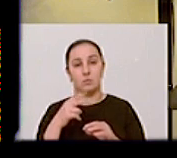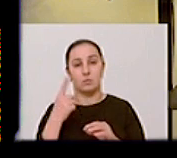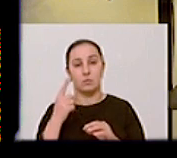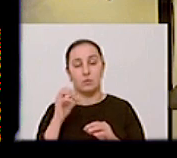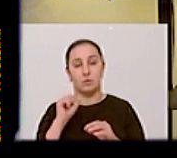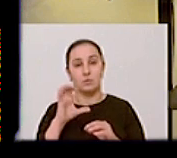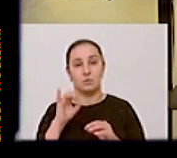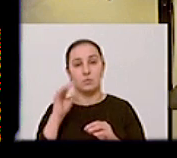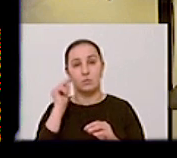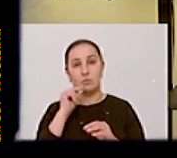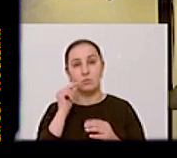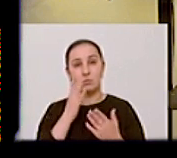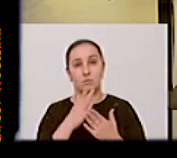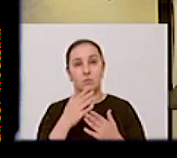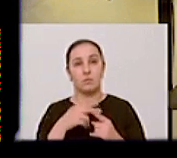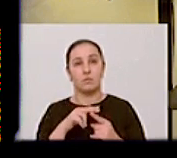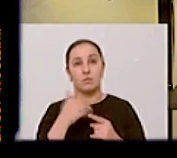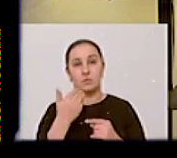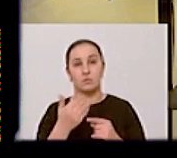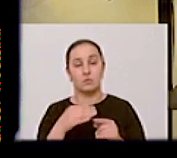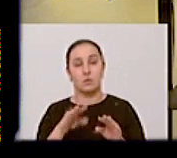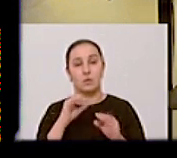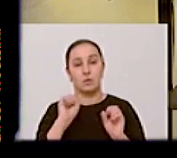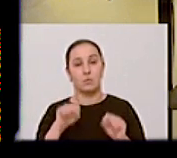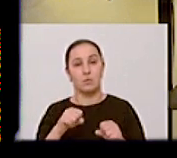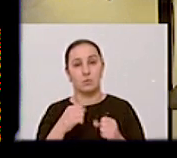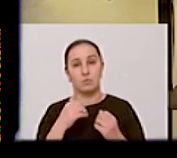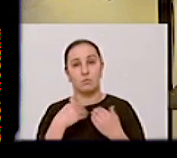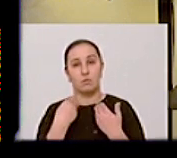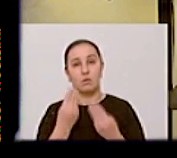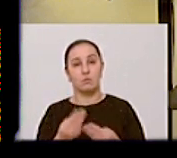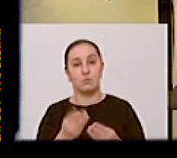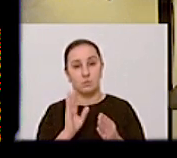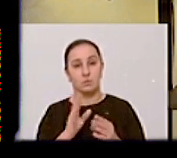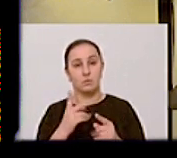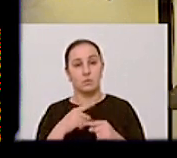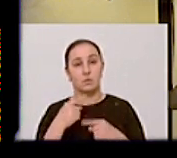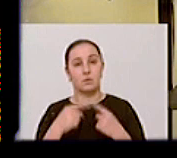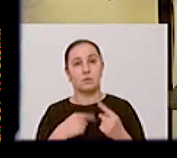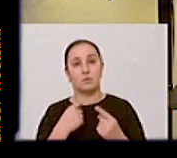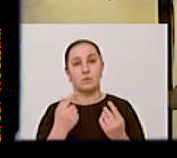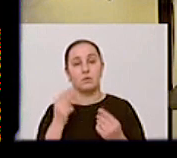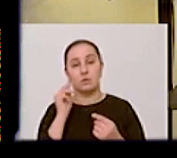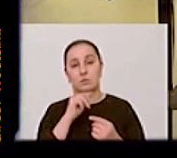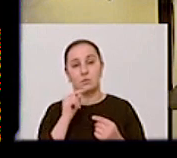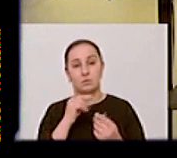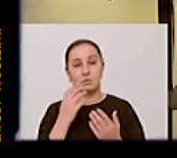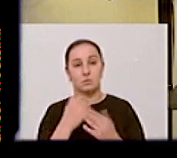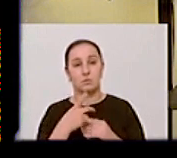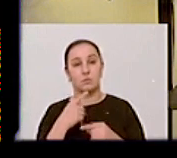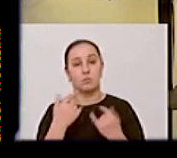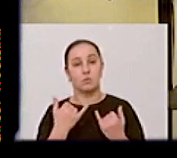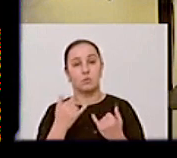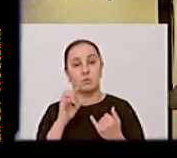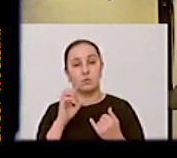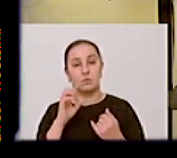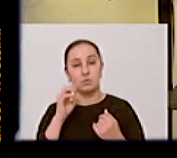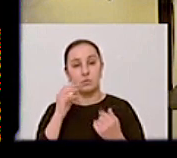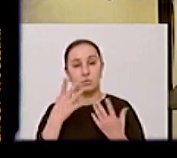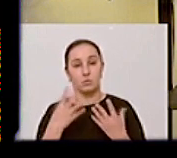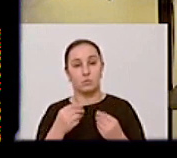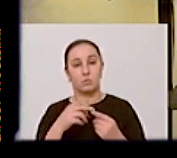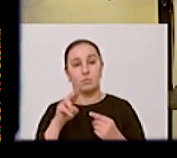21-asr o'quvchilarida bor. Sizga shunday imkoniyatni taqdim etamiz. Keyingi darslargacha bugungi kun bilan